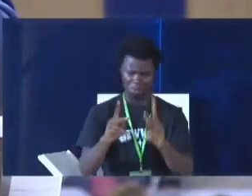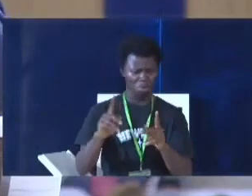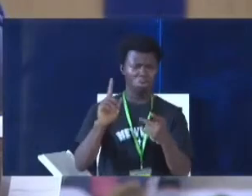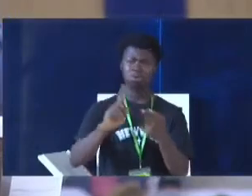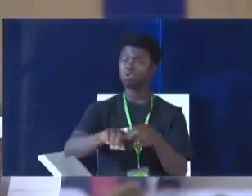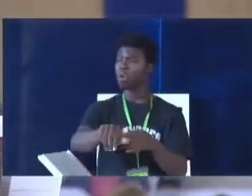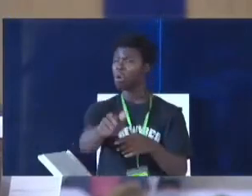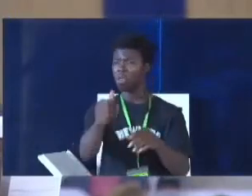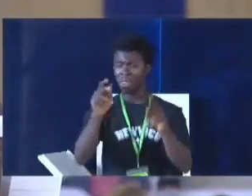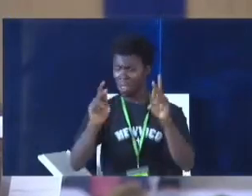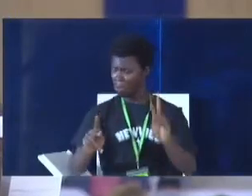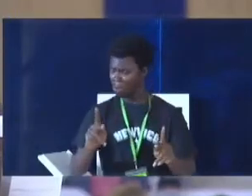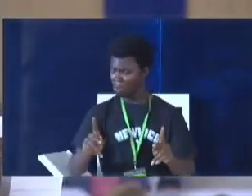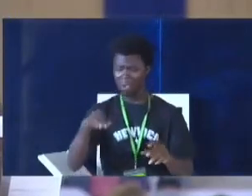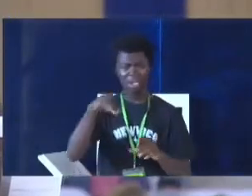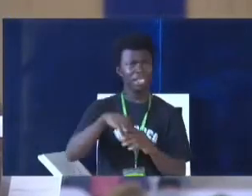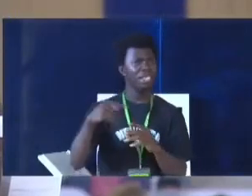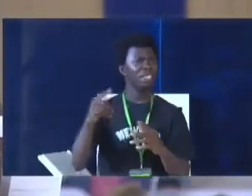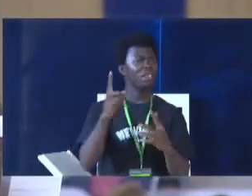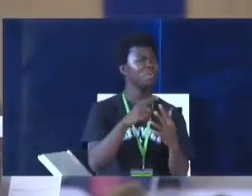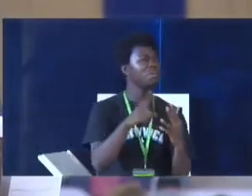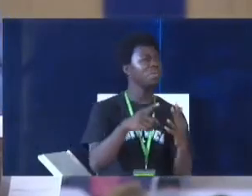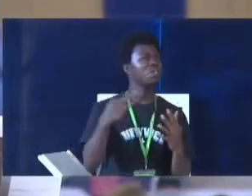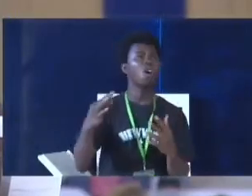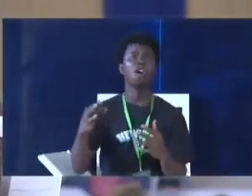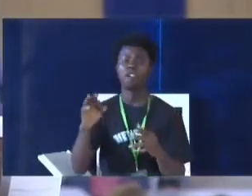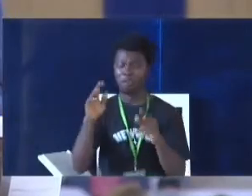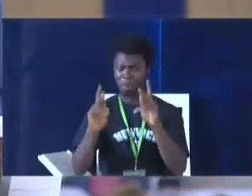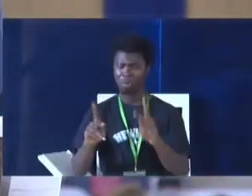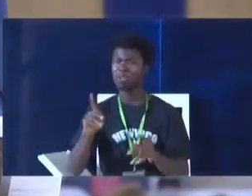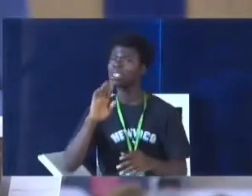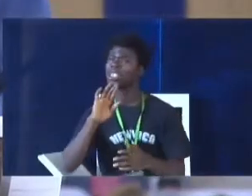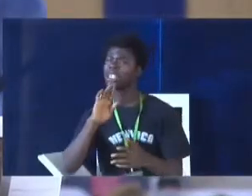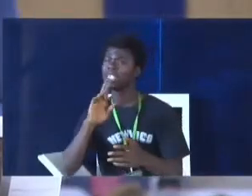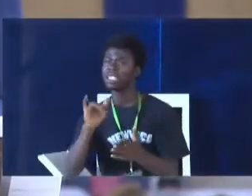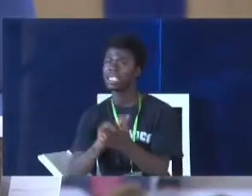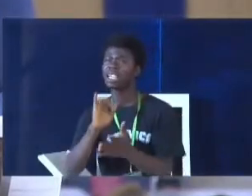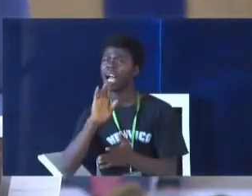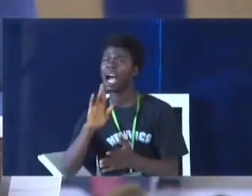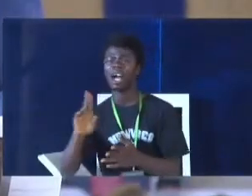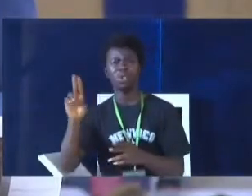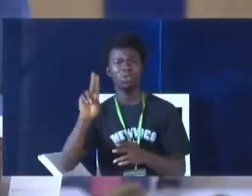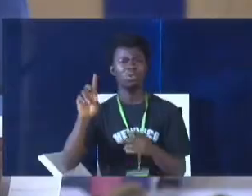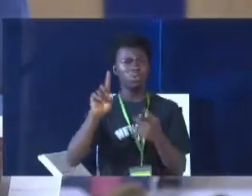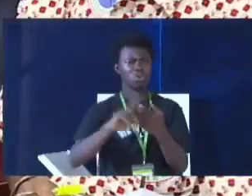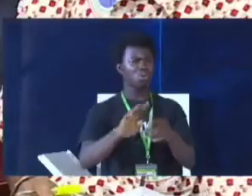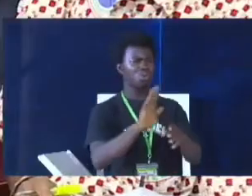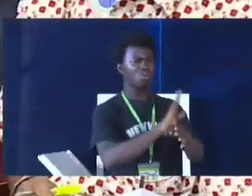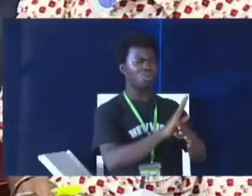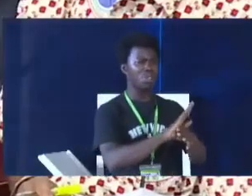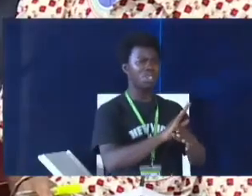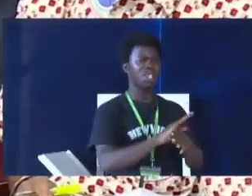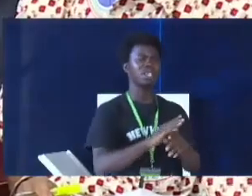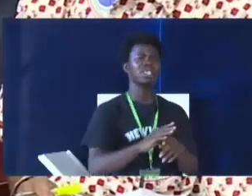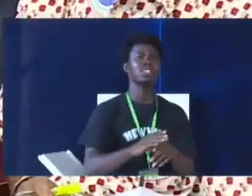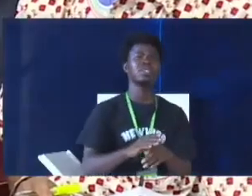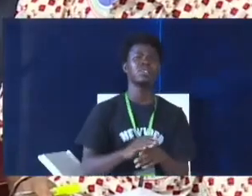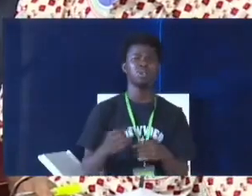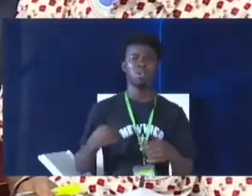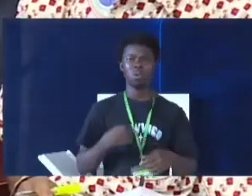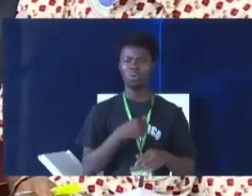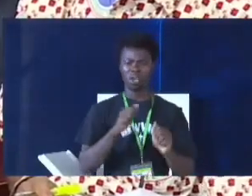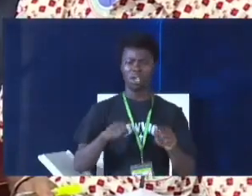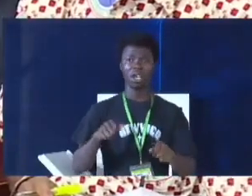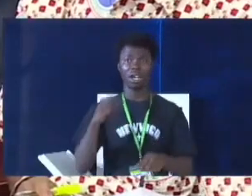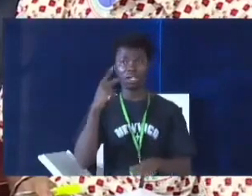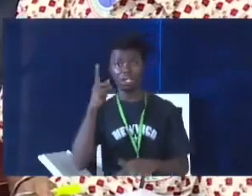distinguish you in the midst of those who are into business as usual. Wait and see what